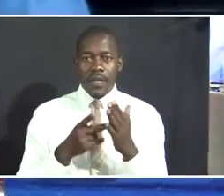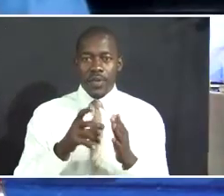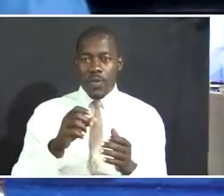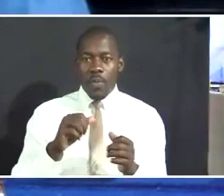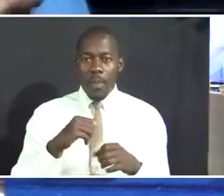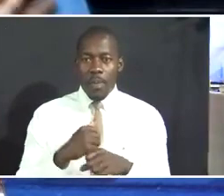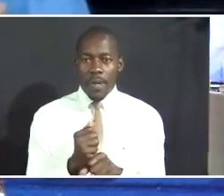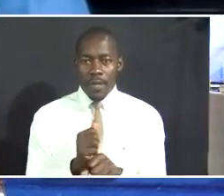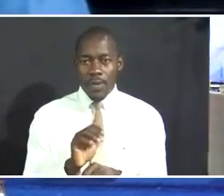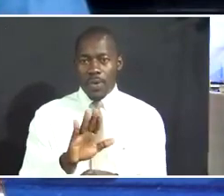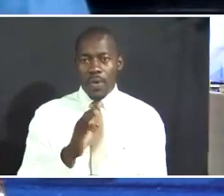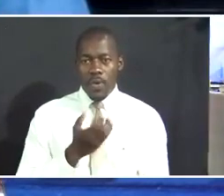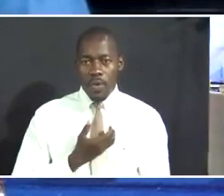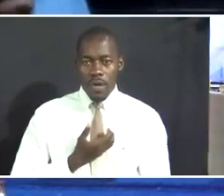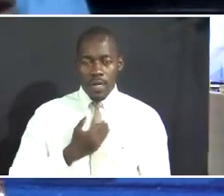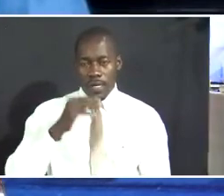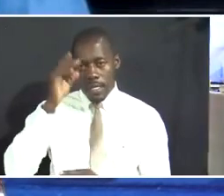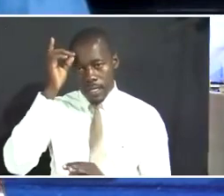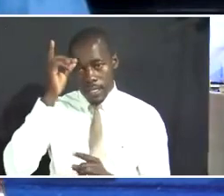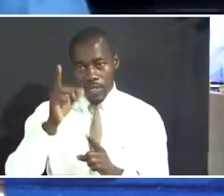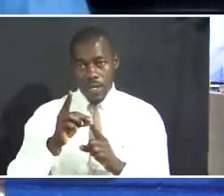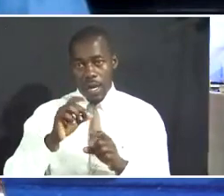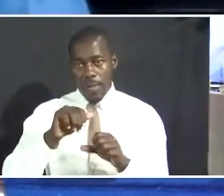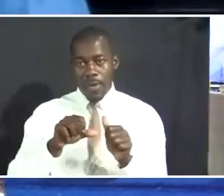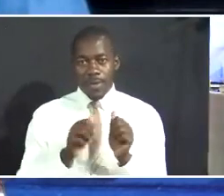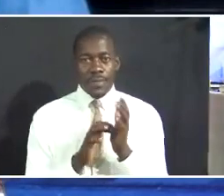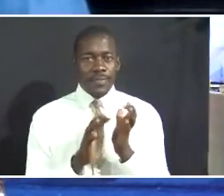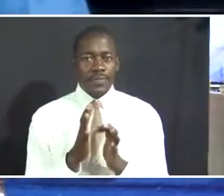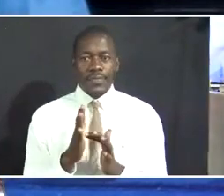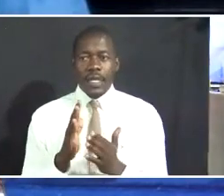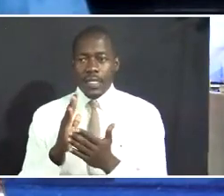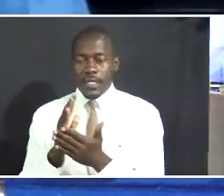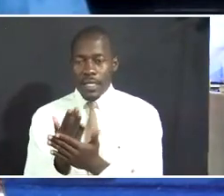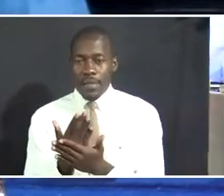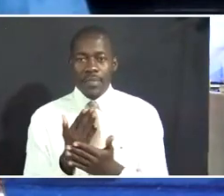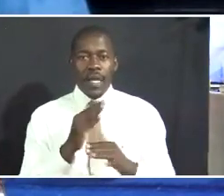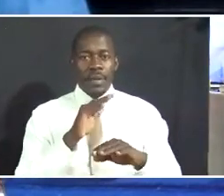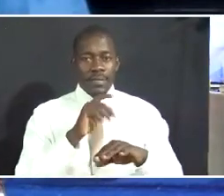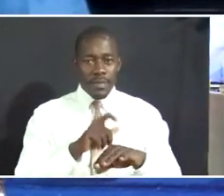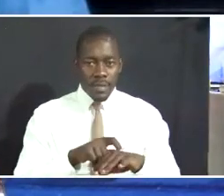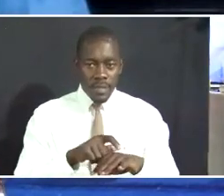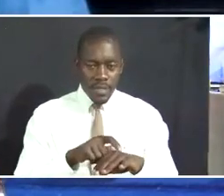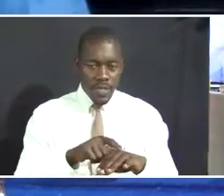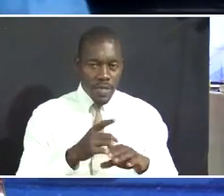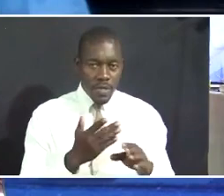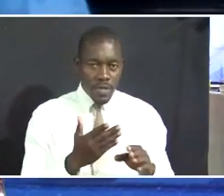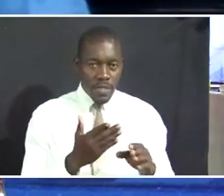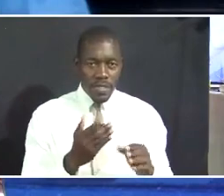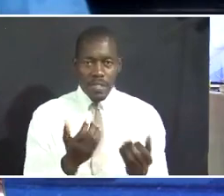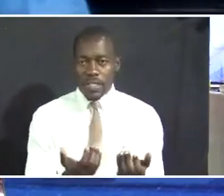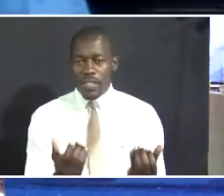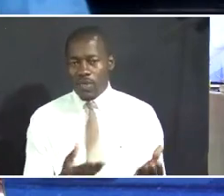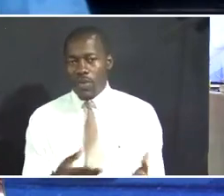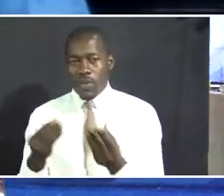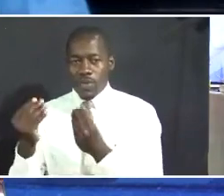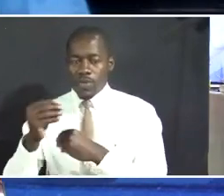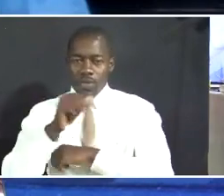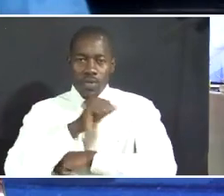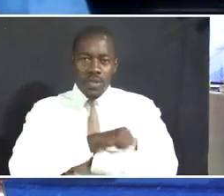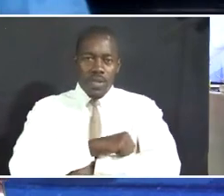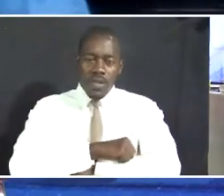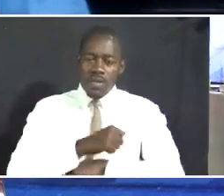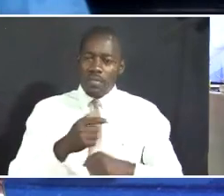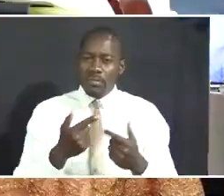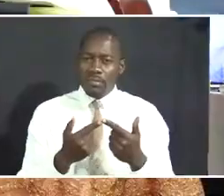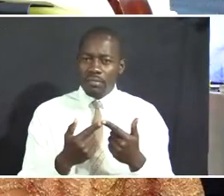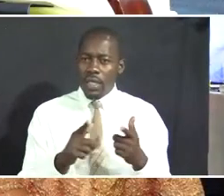decision about that Christ. So that's why sometimes you could be also in the church, but you are not a believer. But you are called an